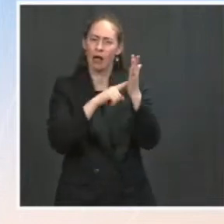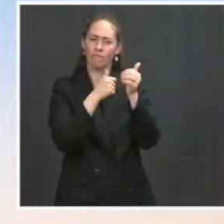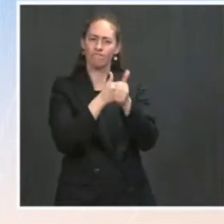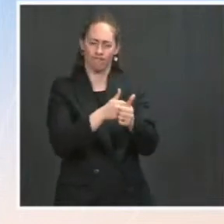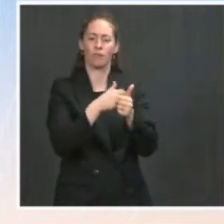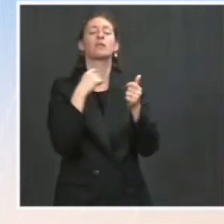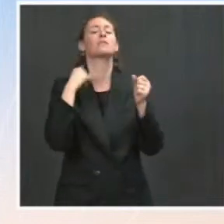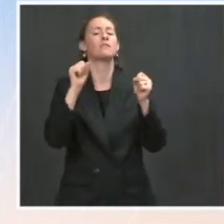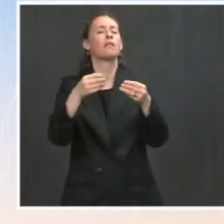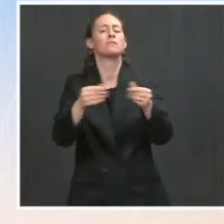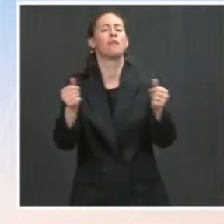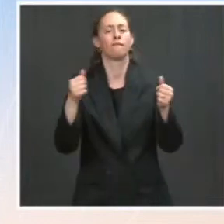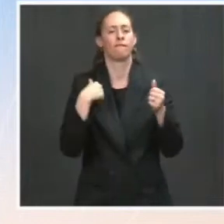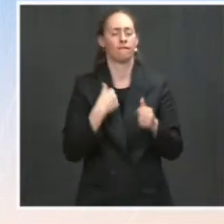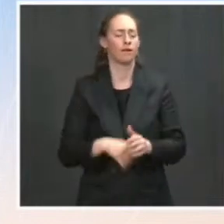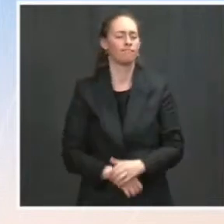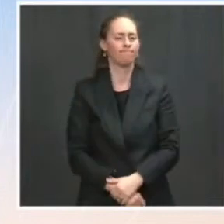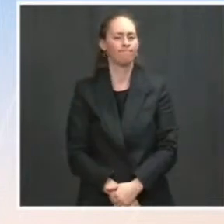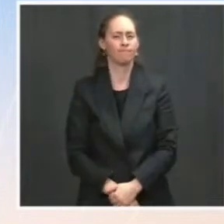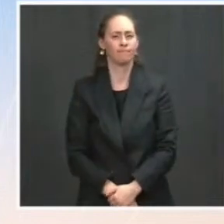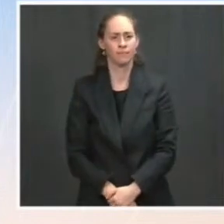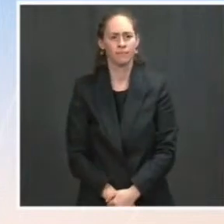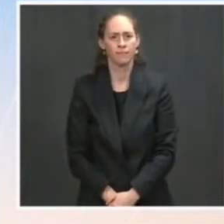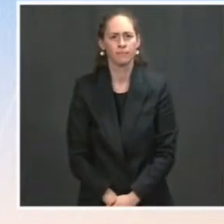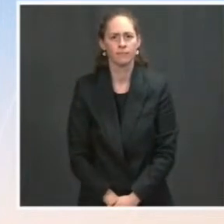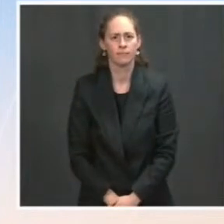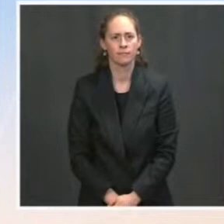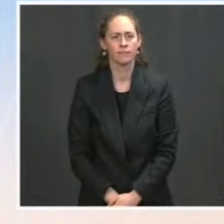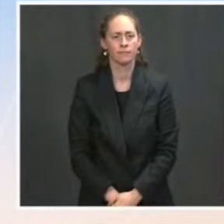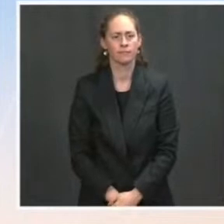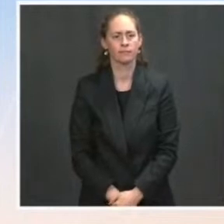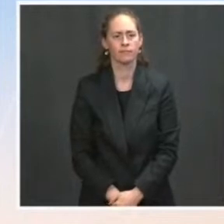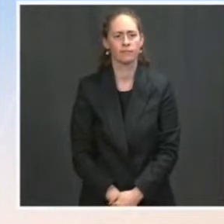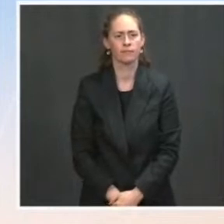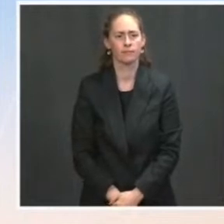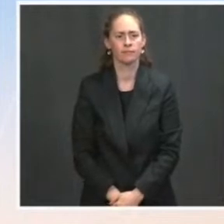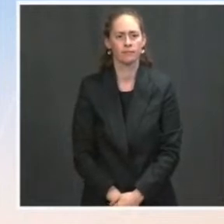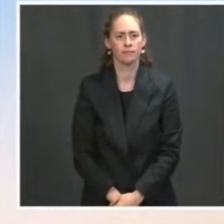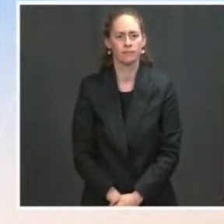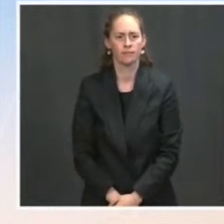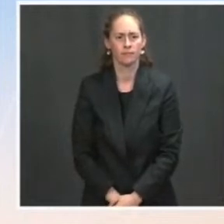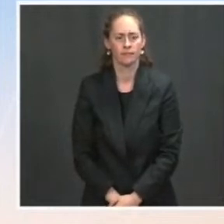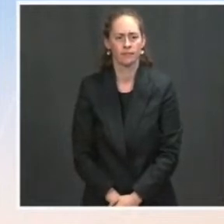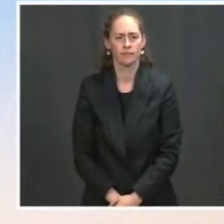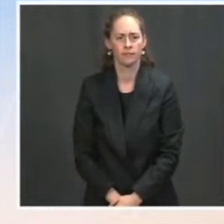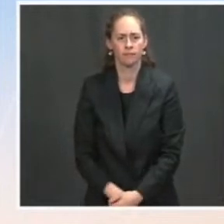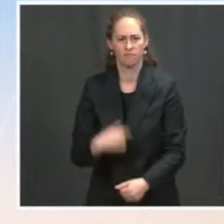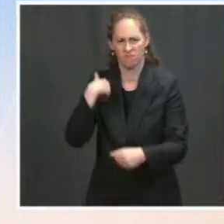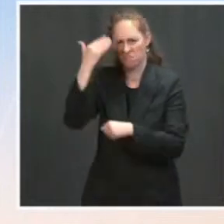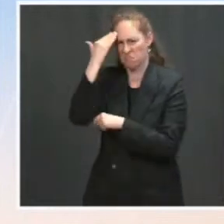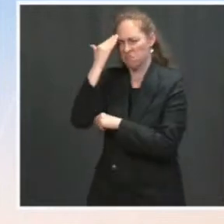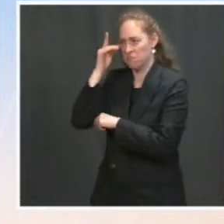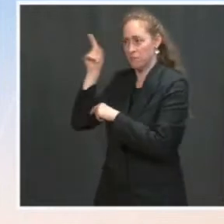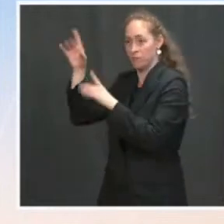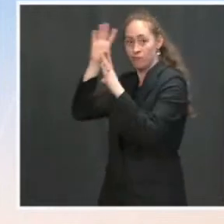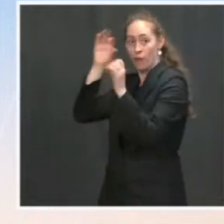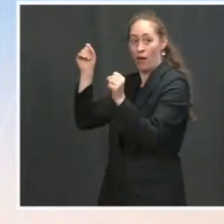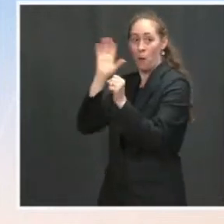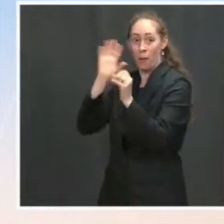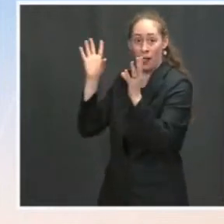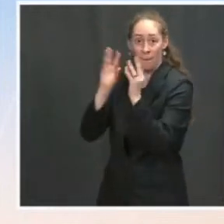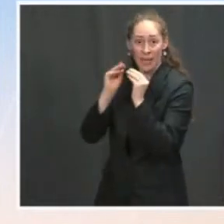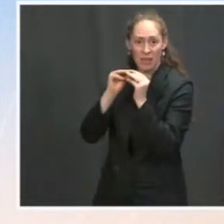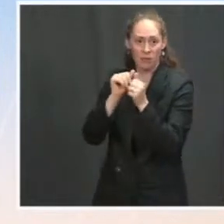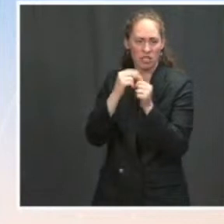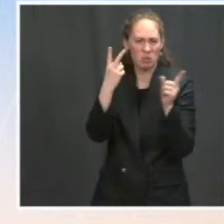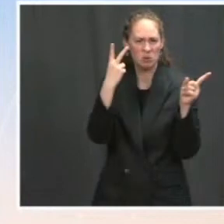today with Senator Harper and Senator Manchin. I was wondering if you could just give us a preview of what they plan to discuss and why those two